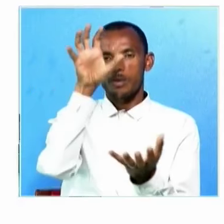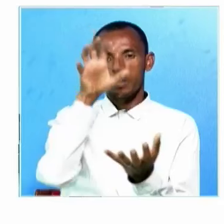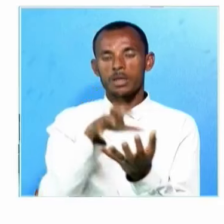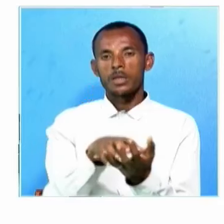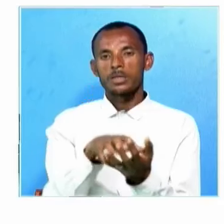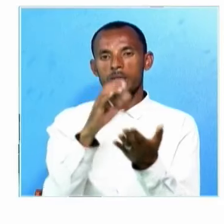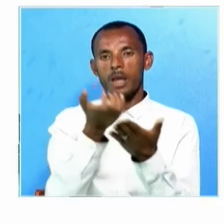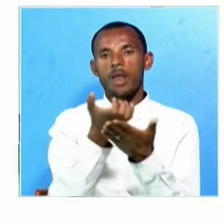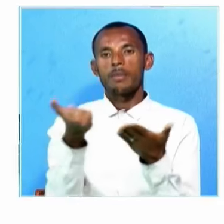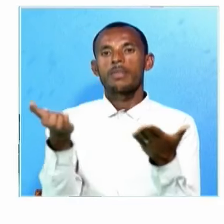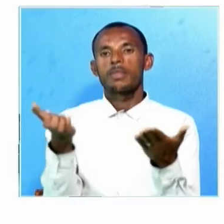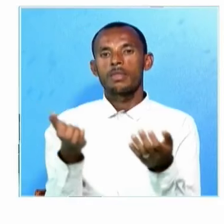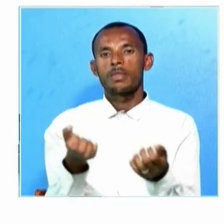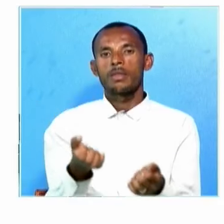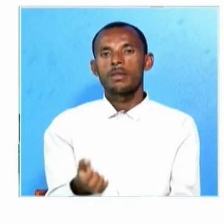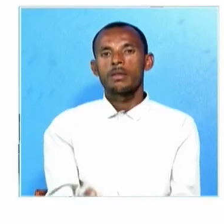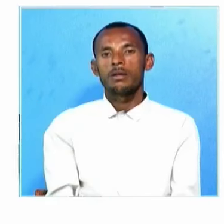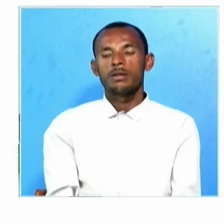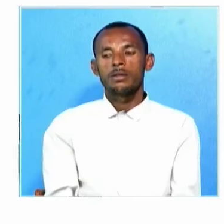the elements